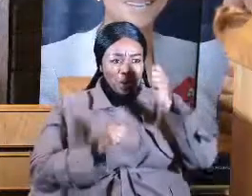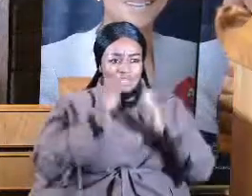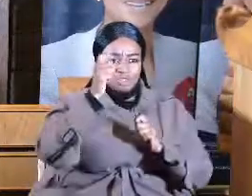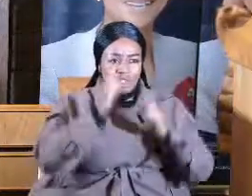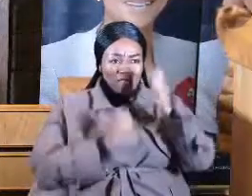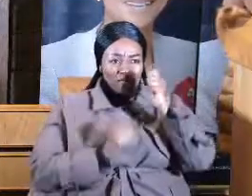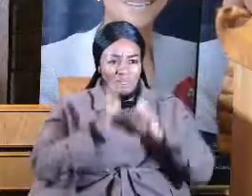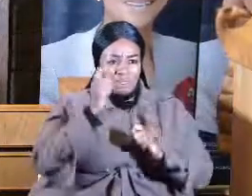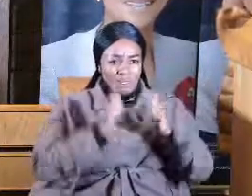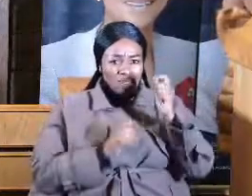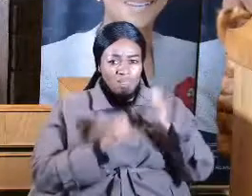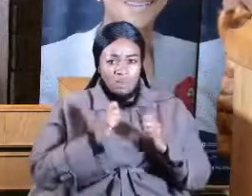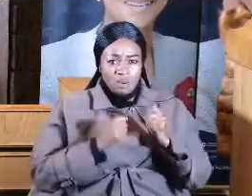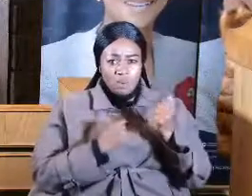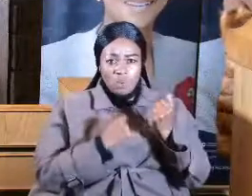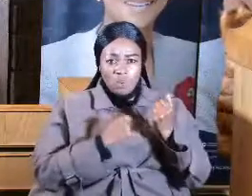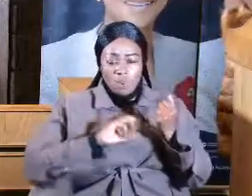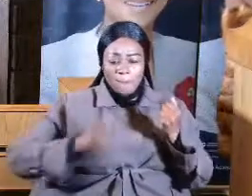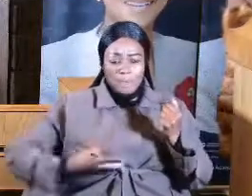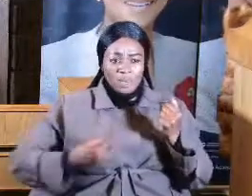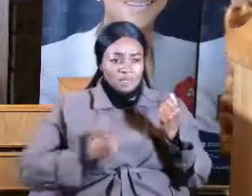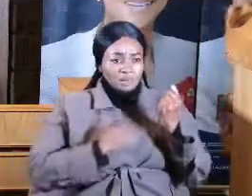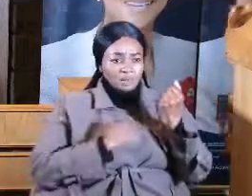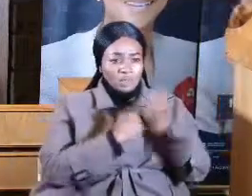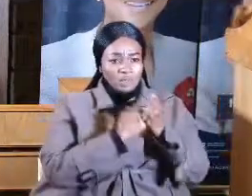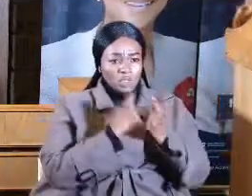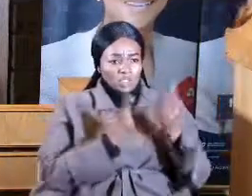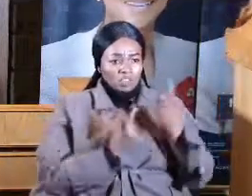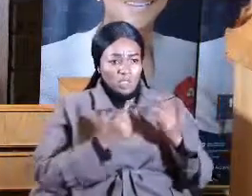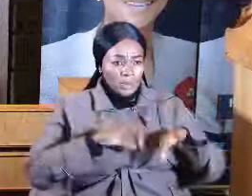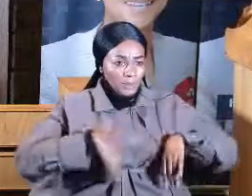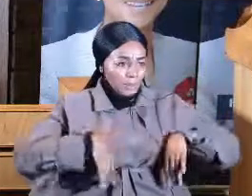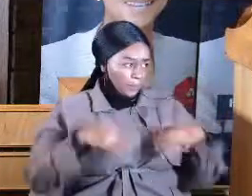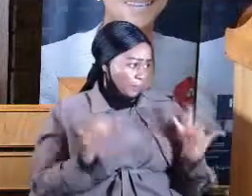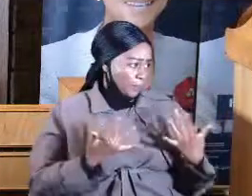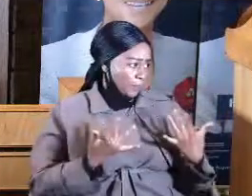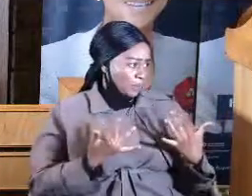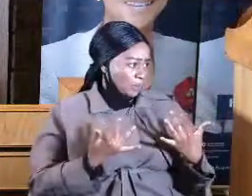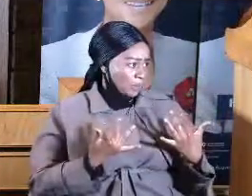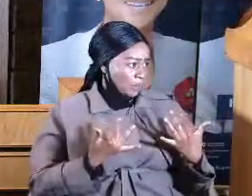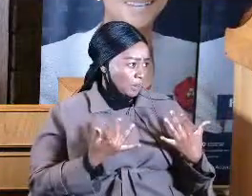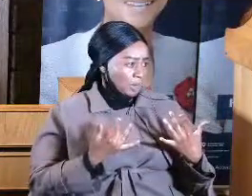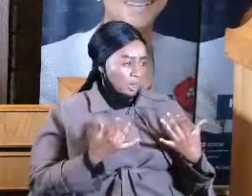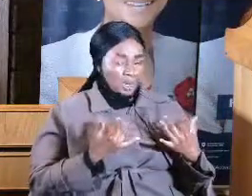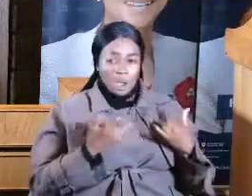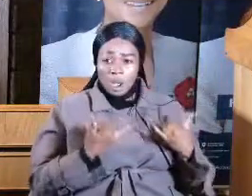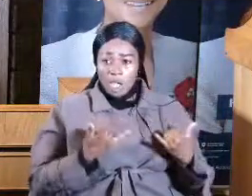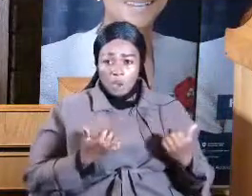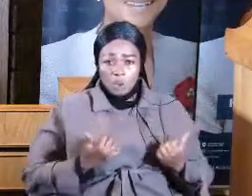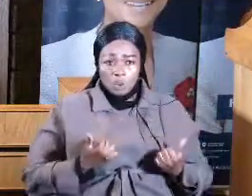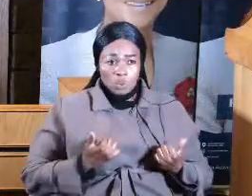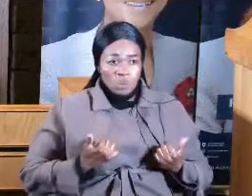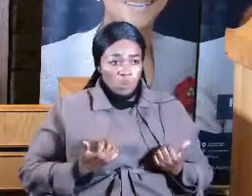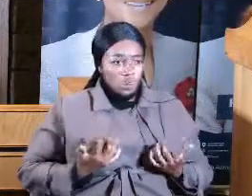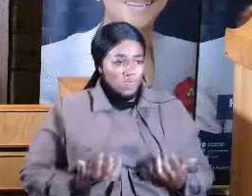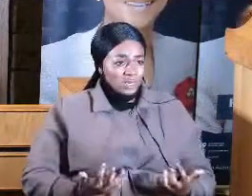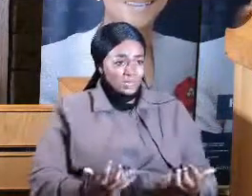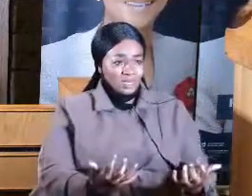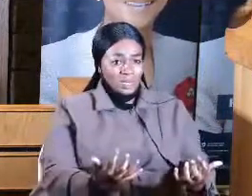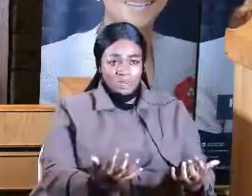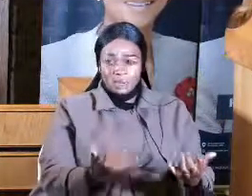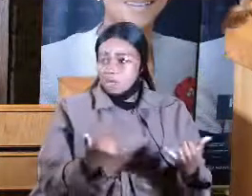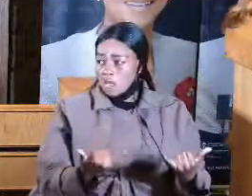story. We know that story. And I say we sit at here this morning and in this era